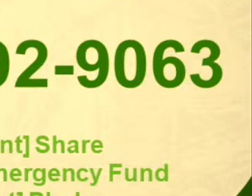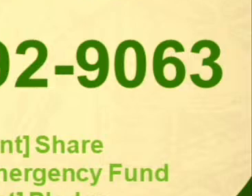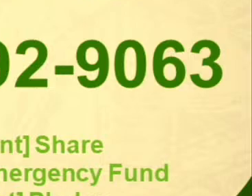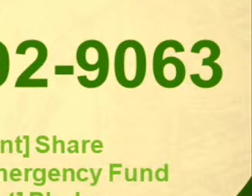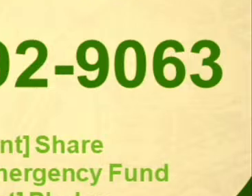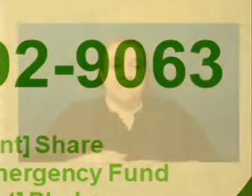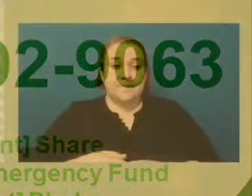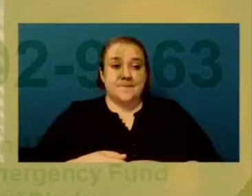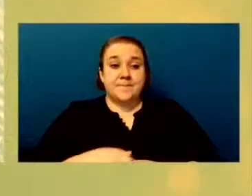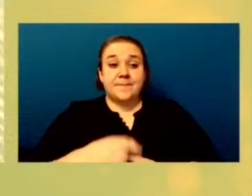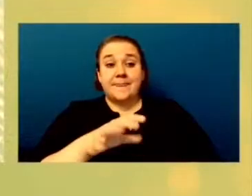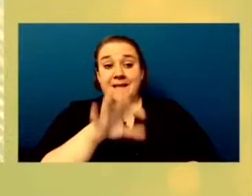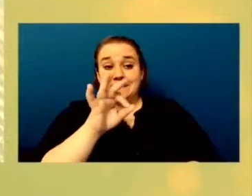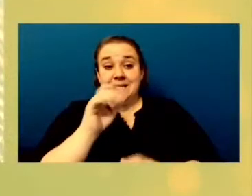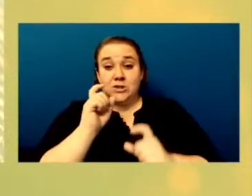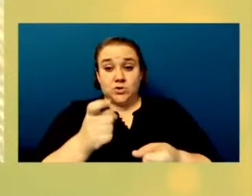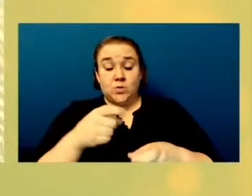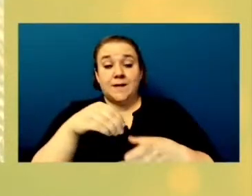received.